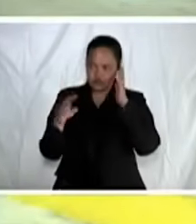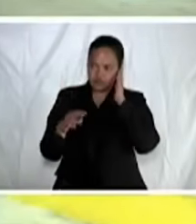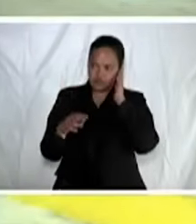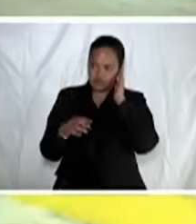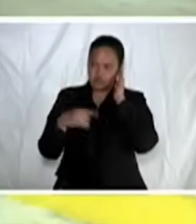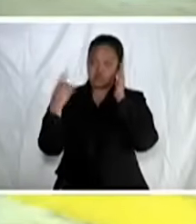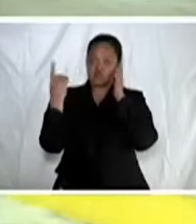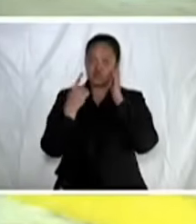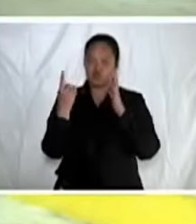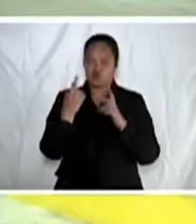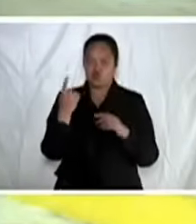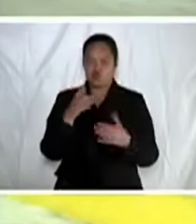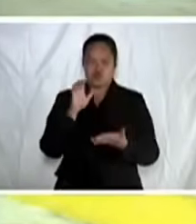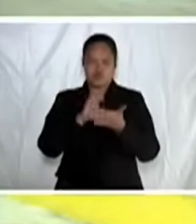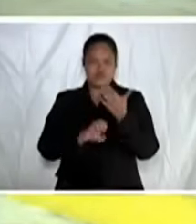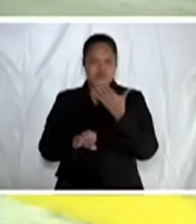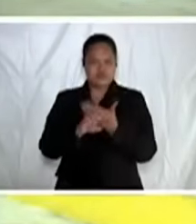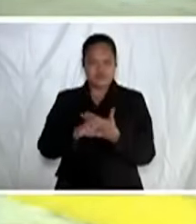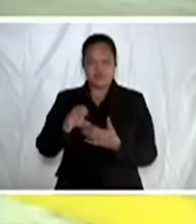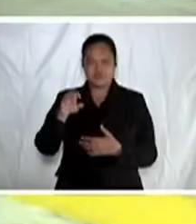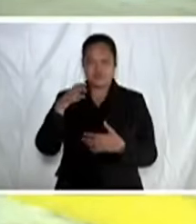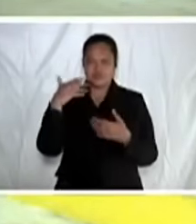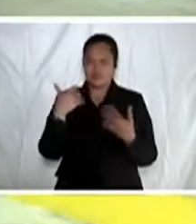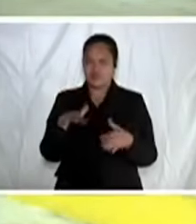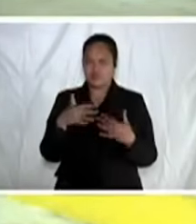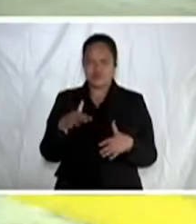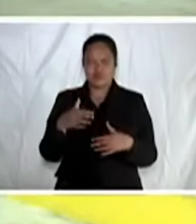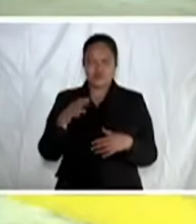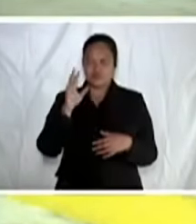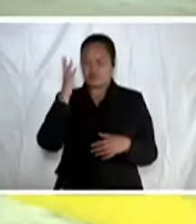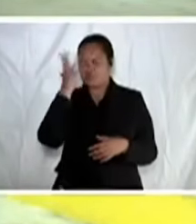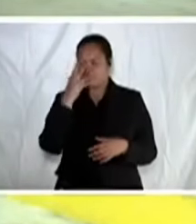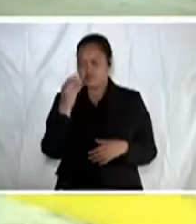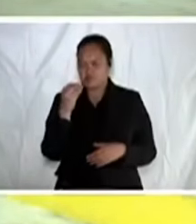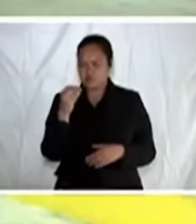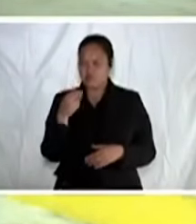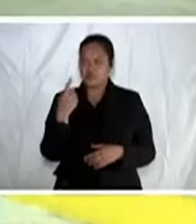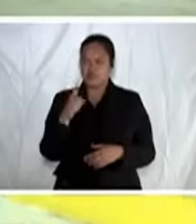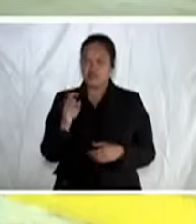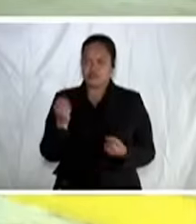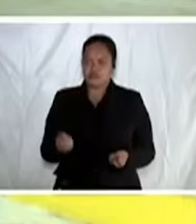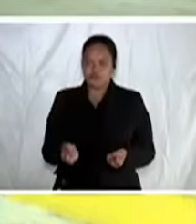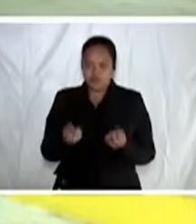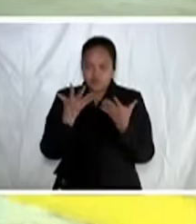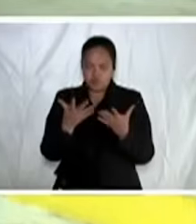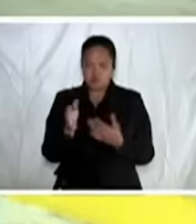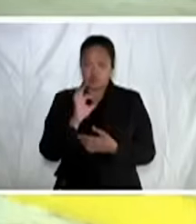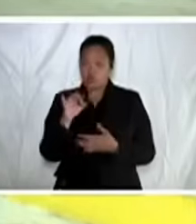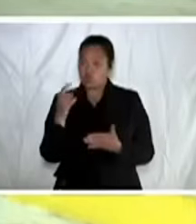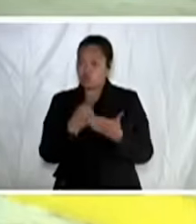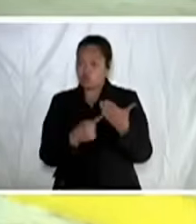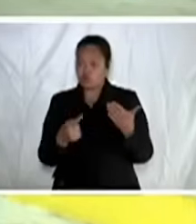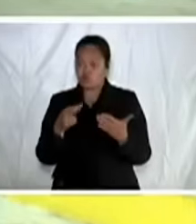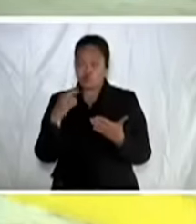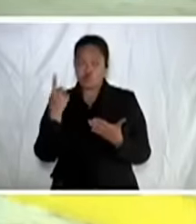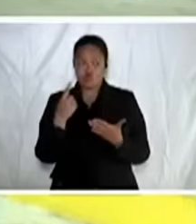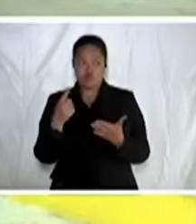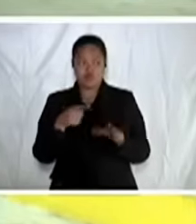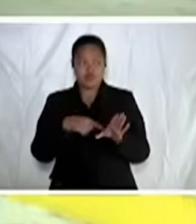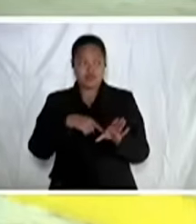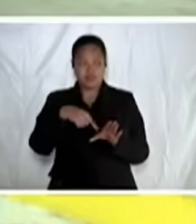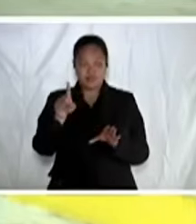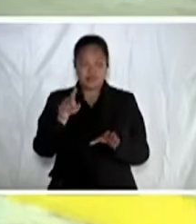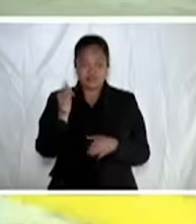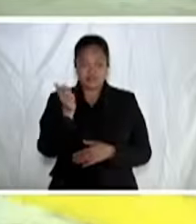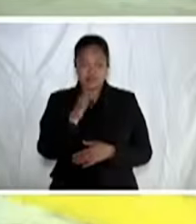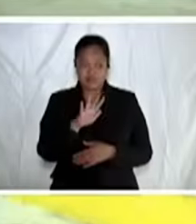put together such a wonderful display for all the hard work and the sacrifices, and not just for those that are on the field, part